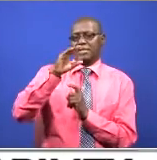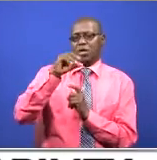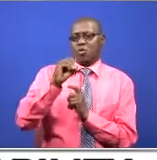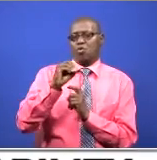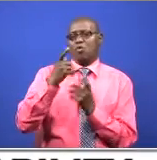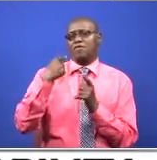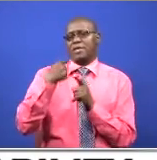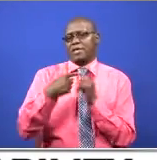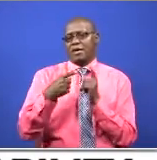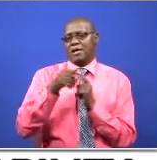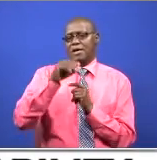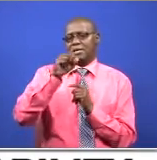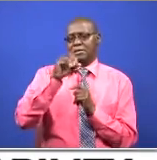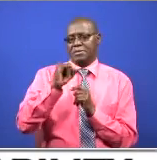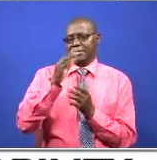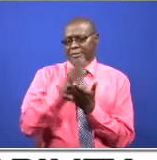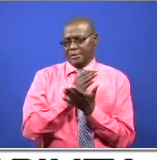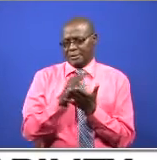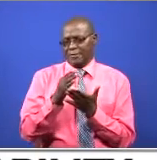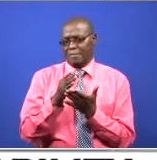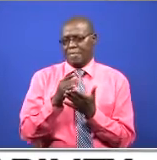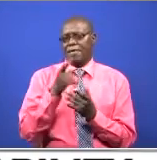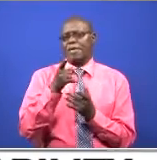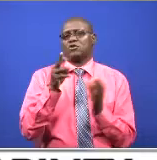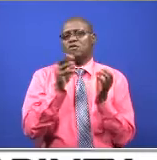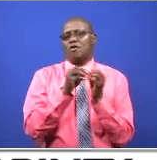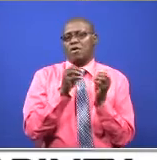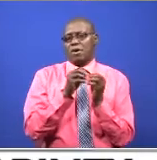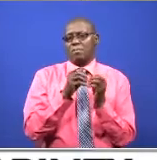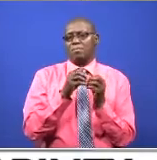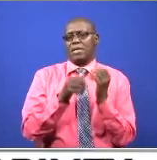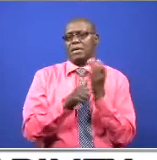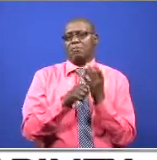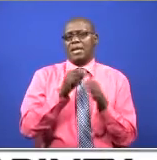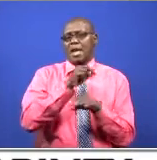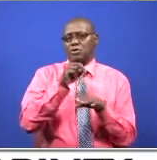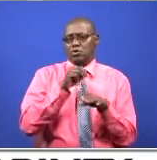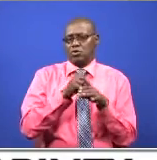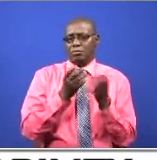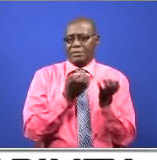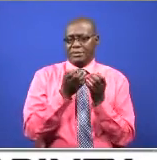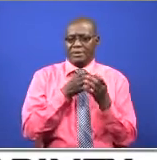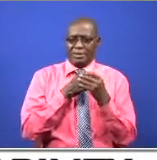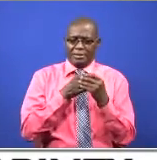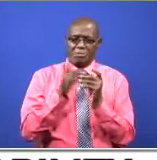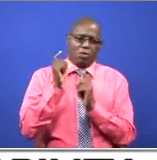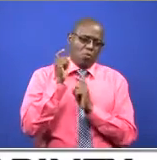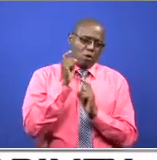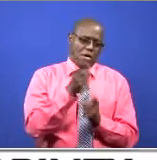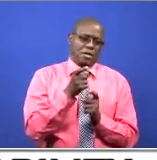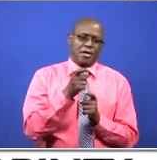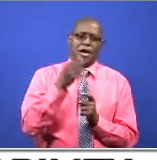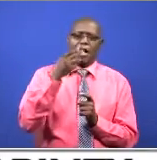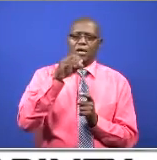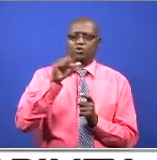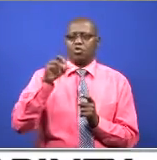SME sector, and it's a forum called the National Business Leadership Awards. HISOP was awarded the COYA